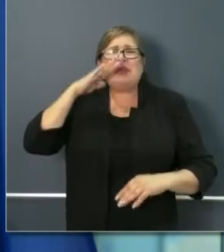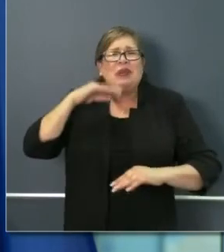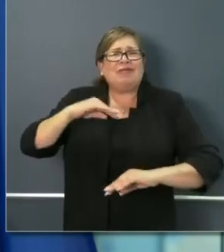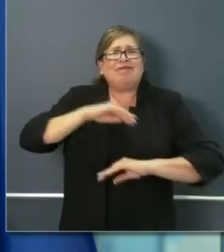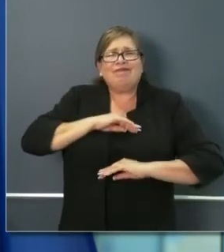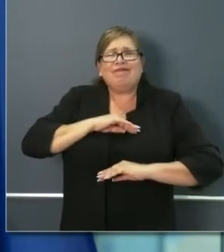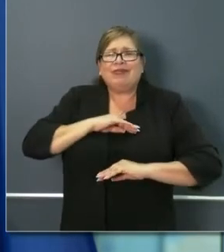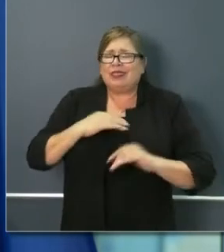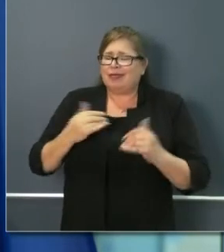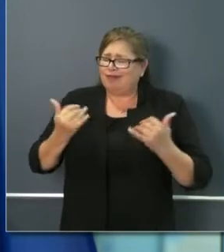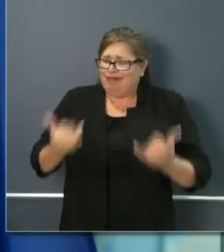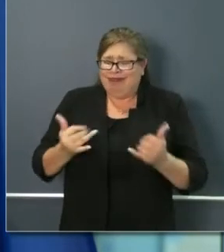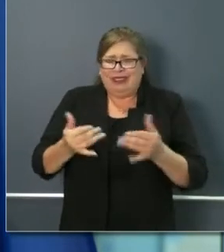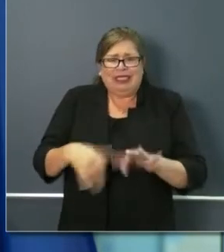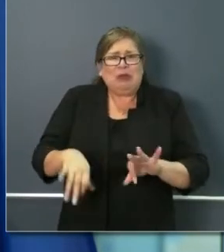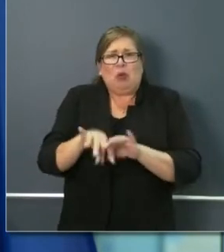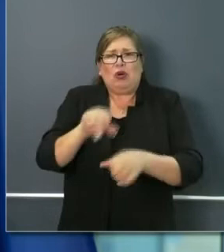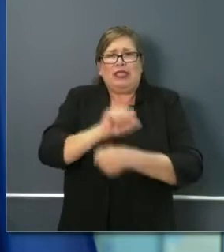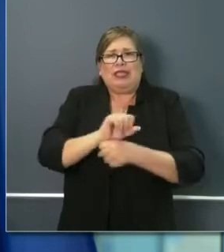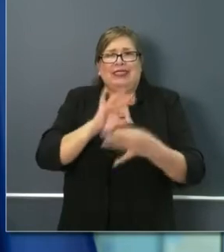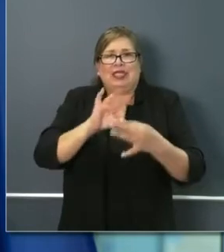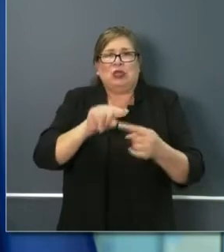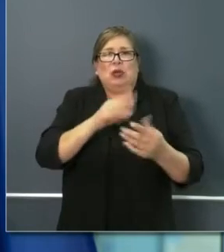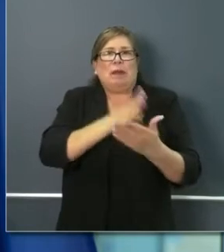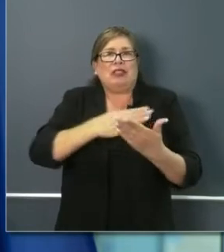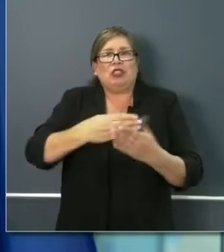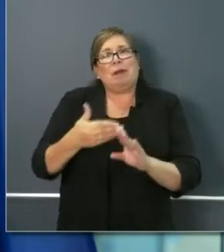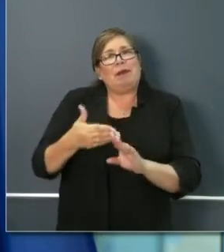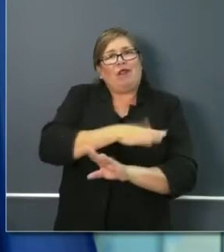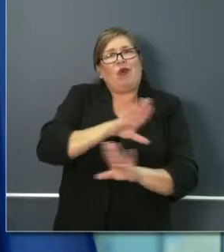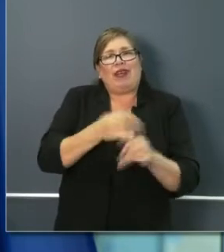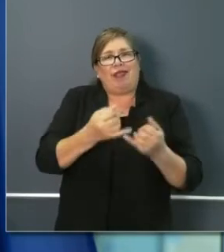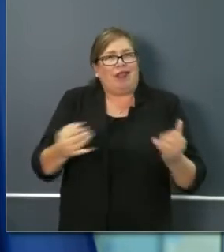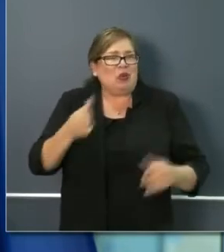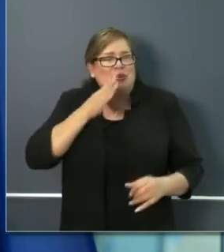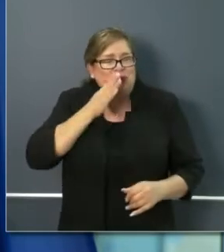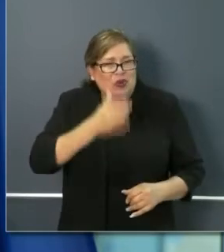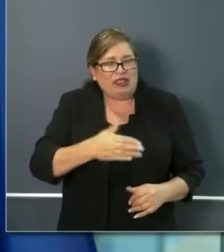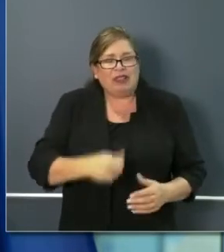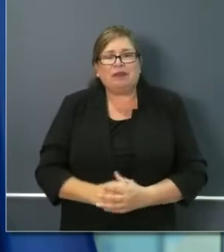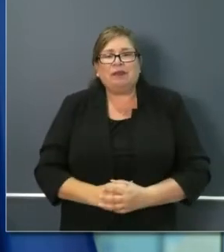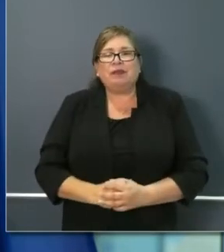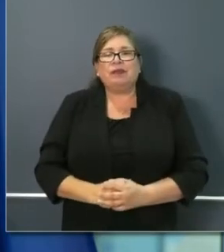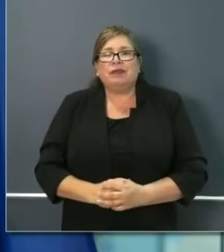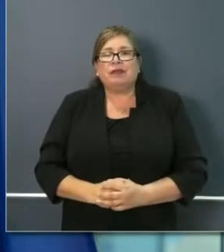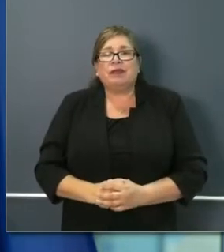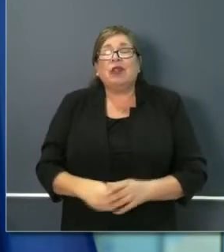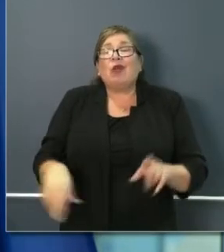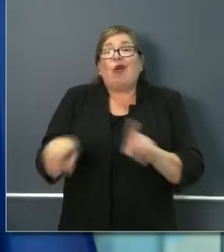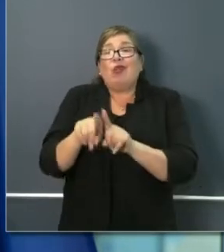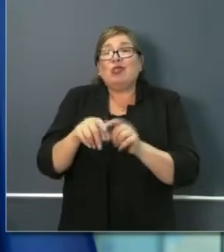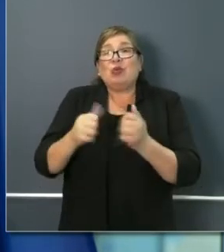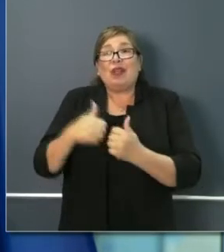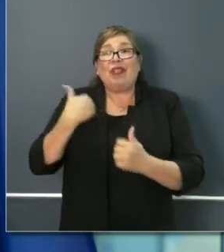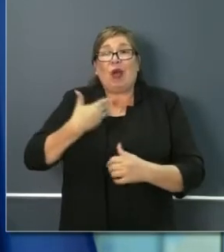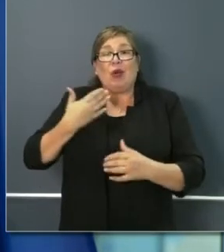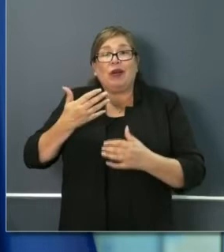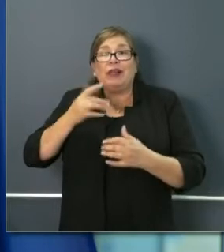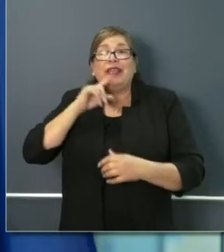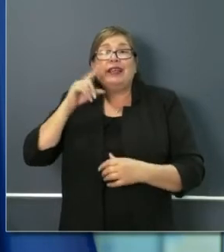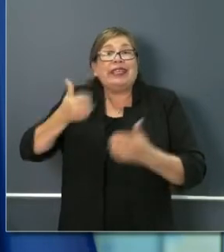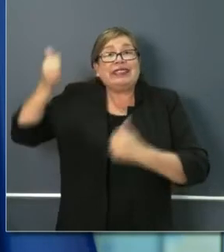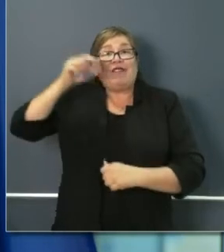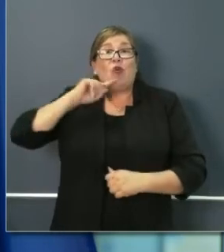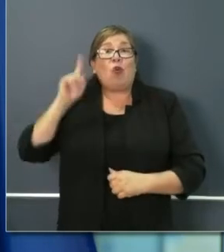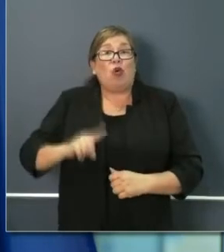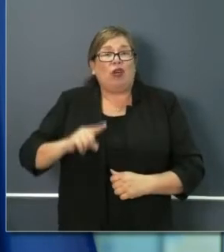urgent tasks at hand as it relates to the budget well before those deadlines. And as you know, with a lot of these EOs, we're extending deadlines across